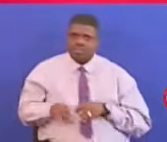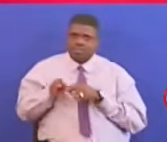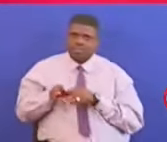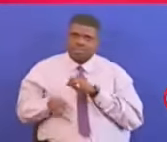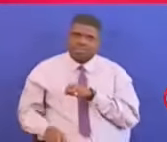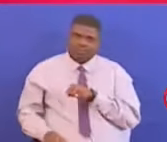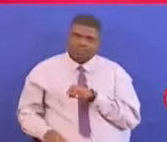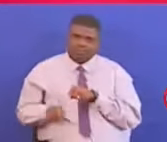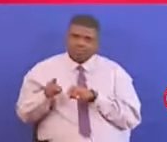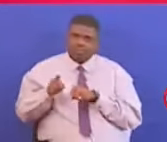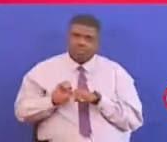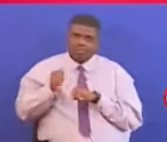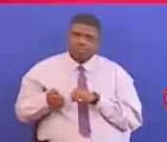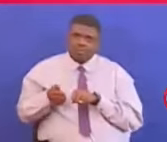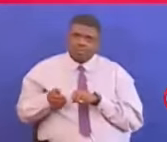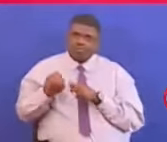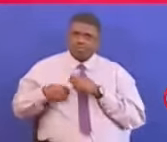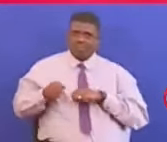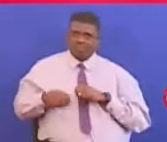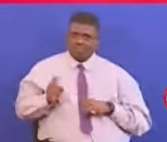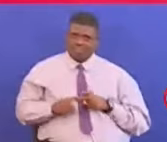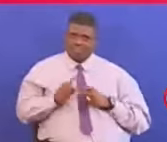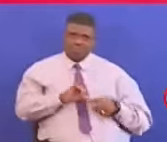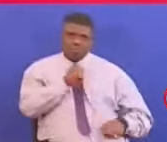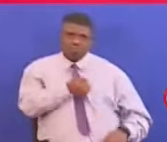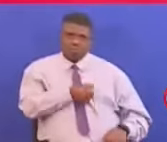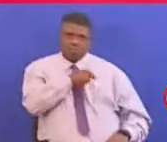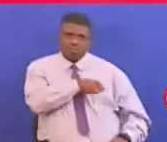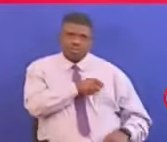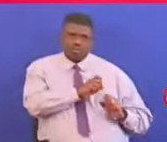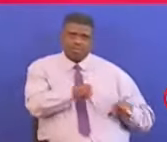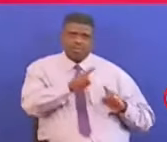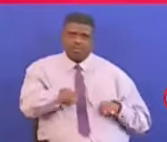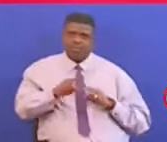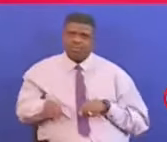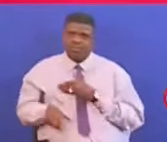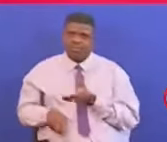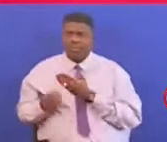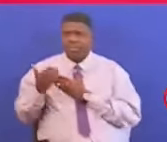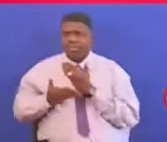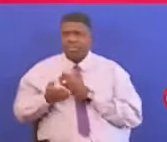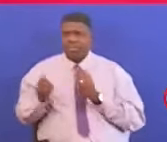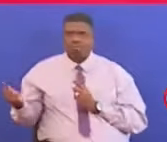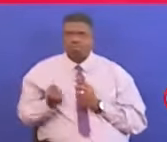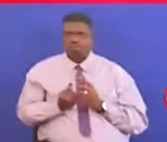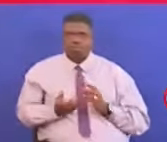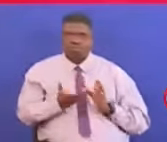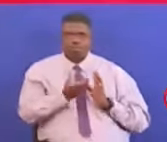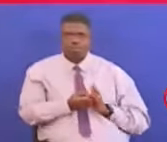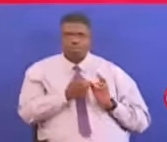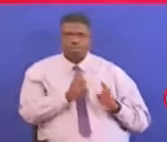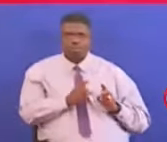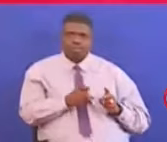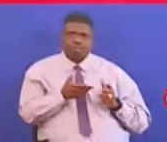that you have the flexibility to allow the different countries to come together at the